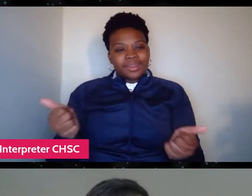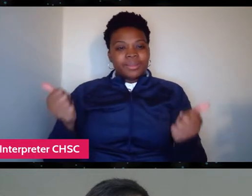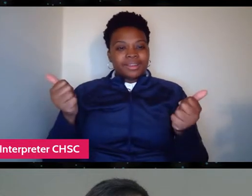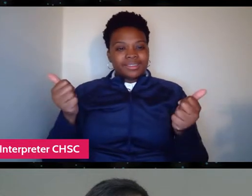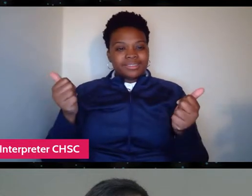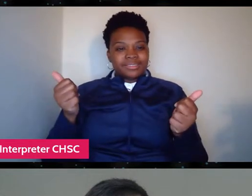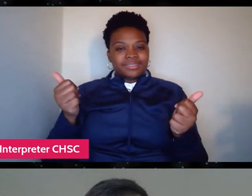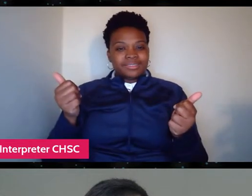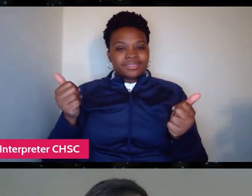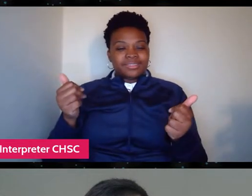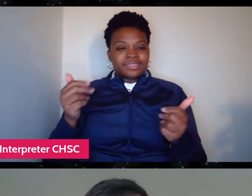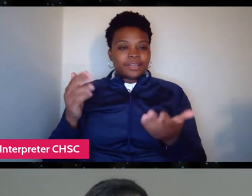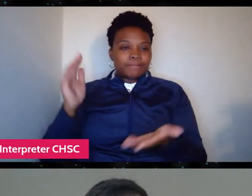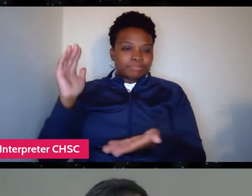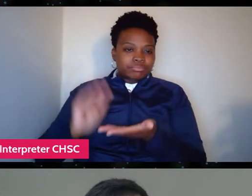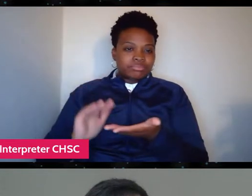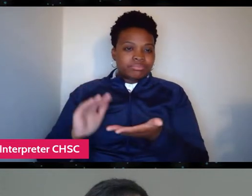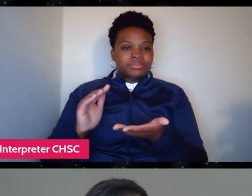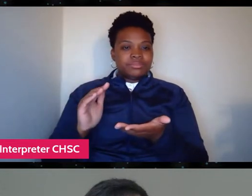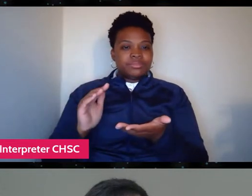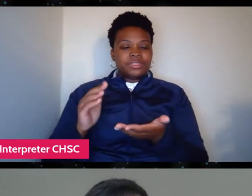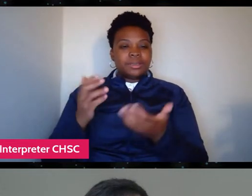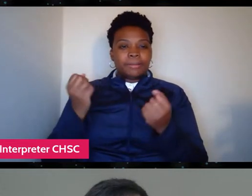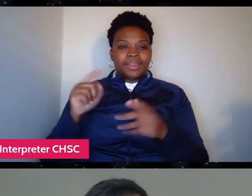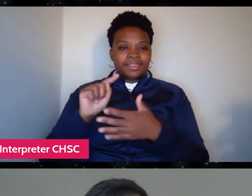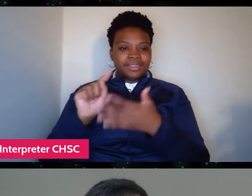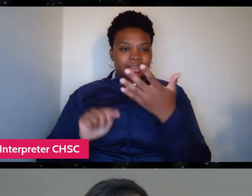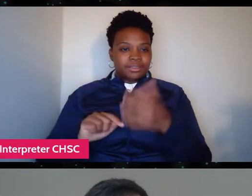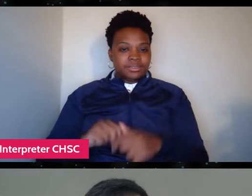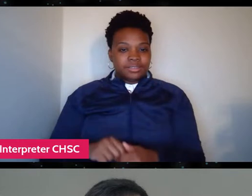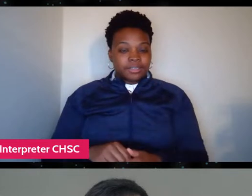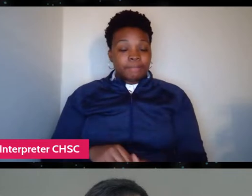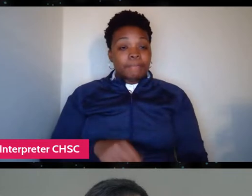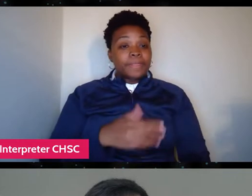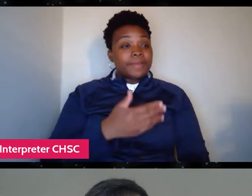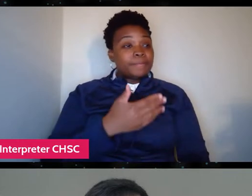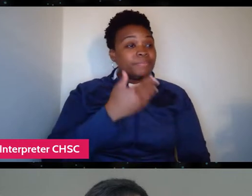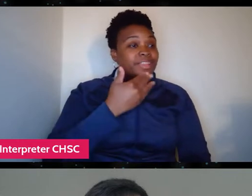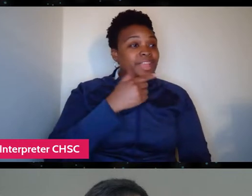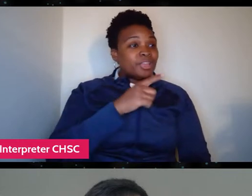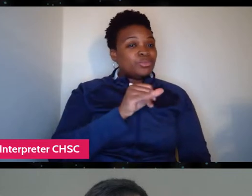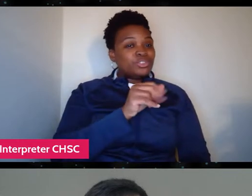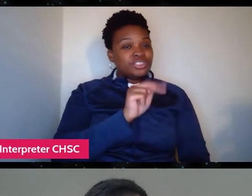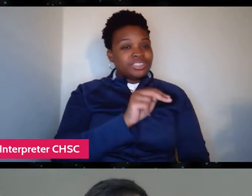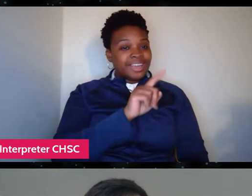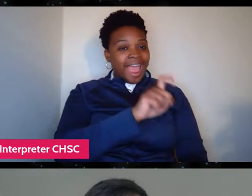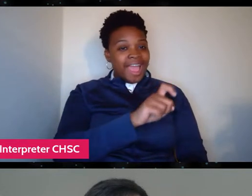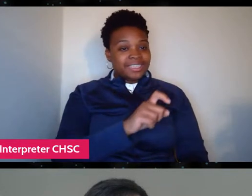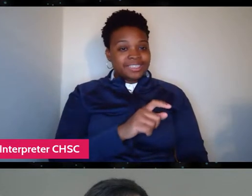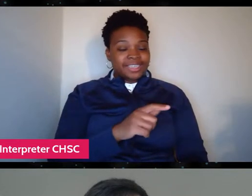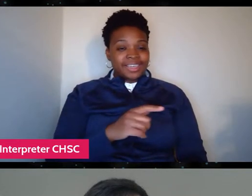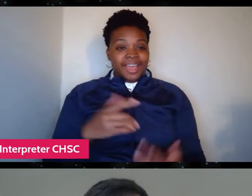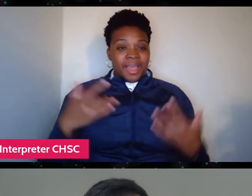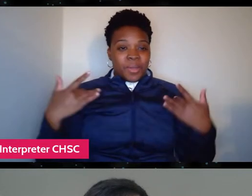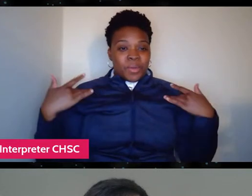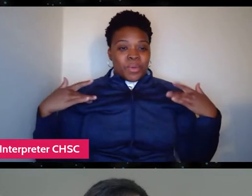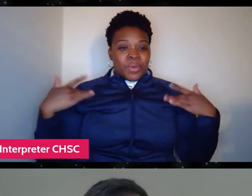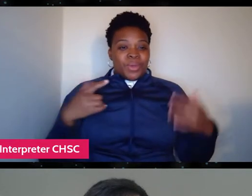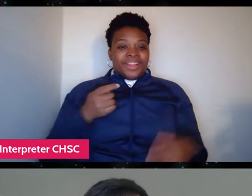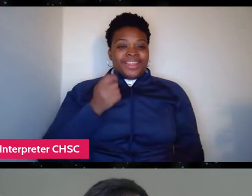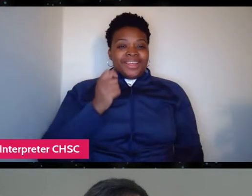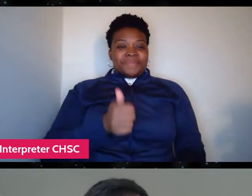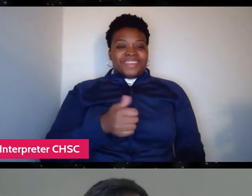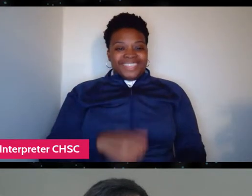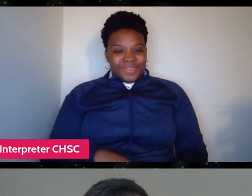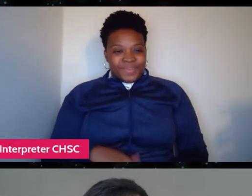those things. So thank you, Jean, so much for asking that question. It took the heat off me a little bit. And I'm so excited that,